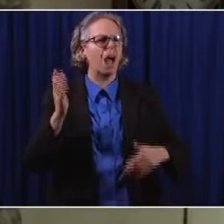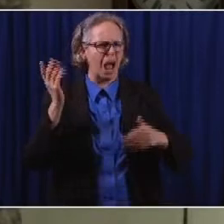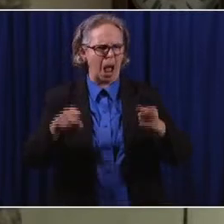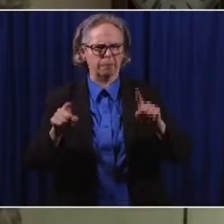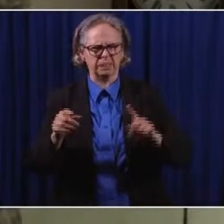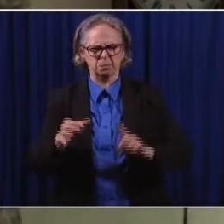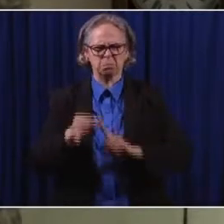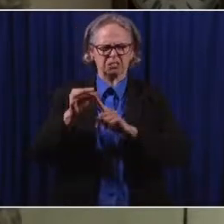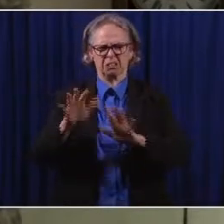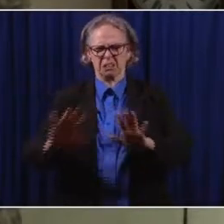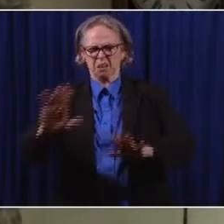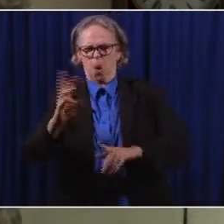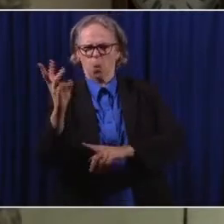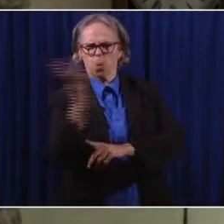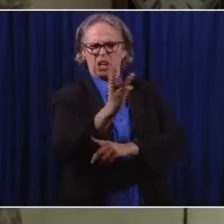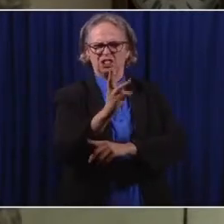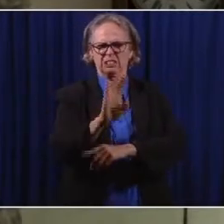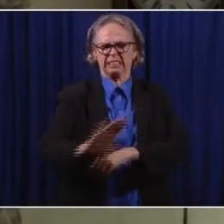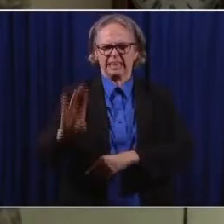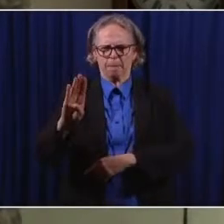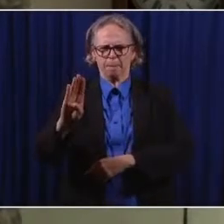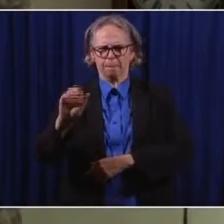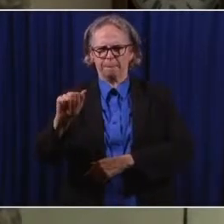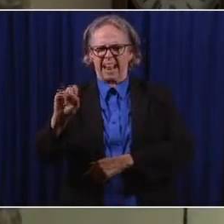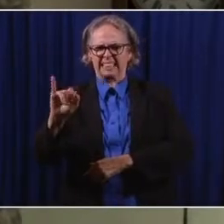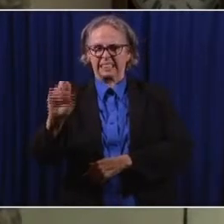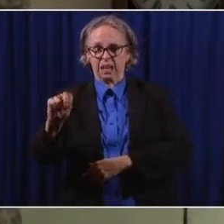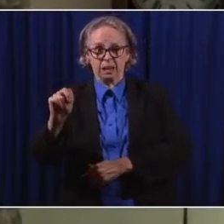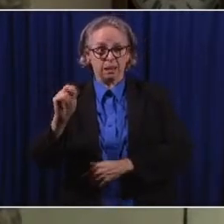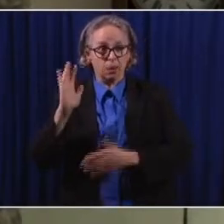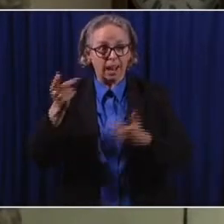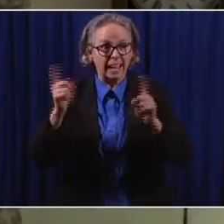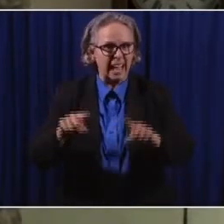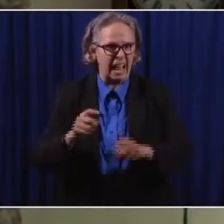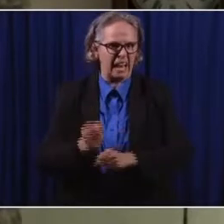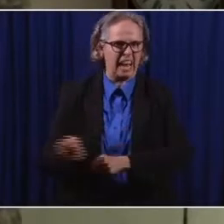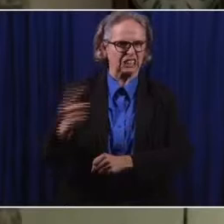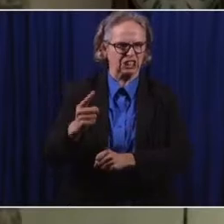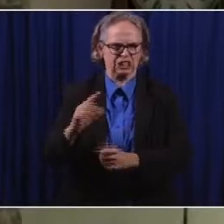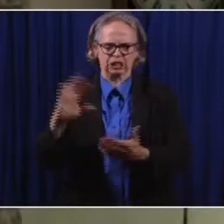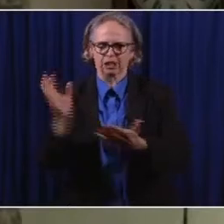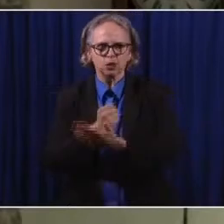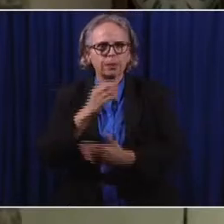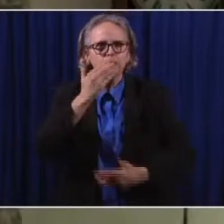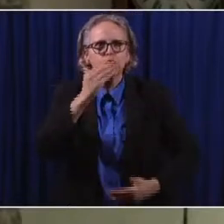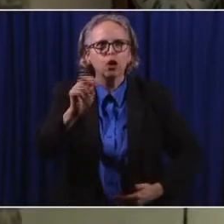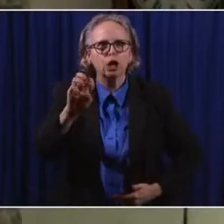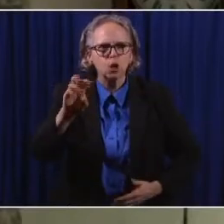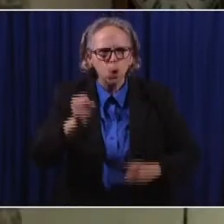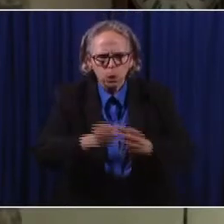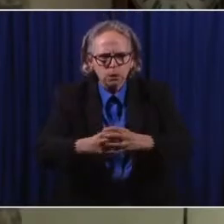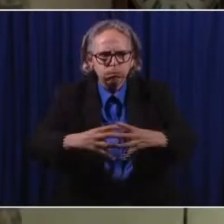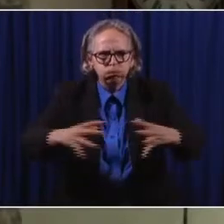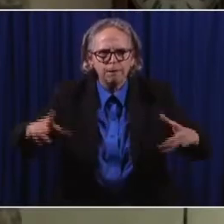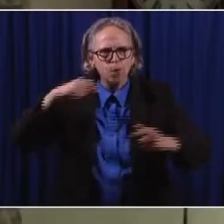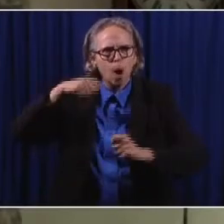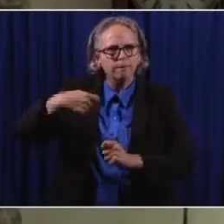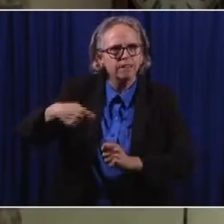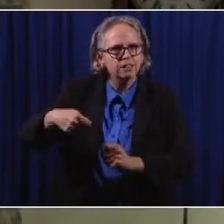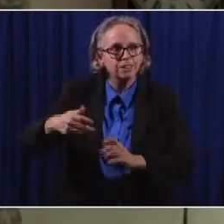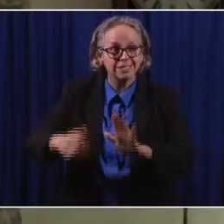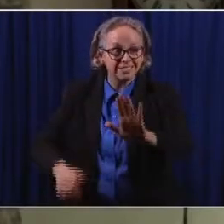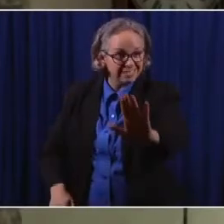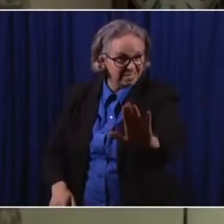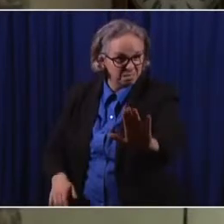in 2021. Good news for those who love to fish. And kind of on a personal note, I think Fran and I finished